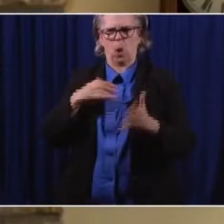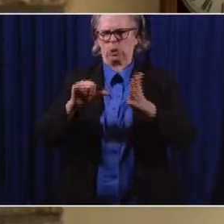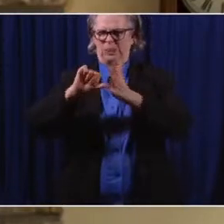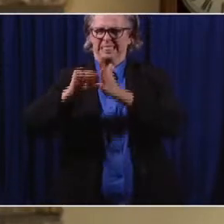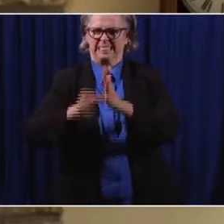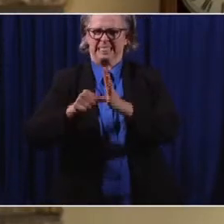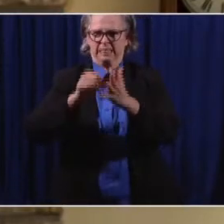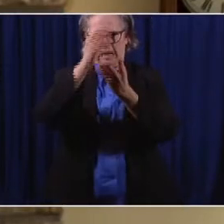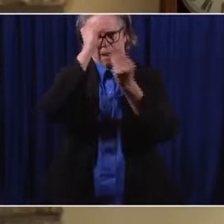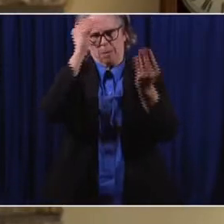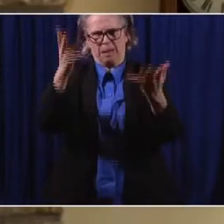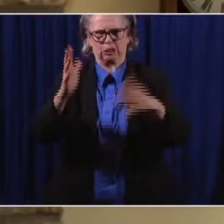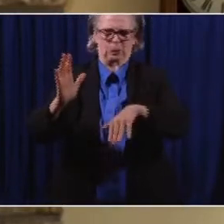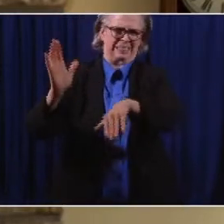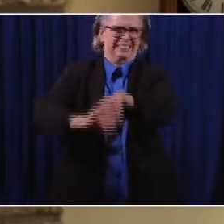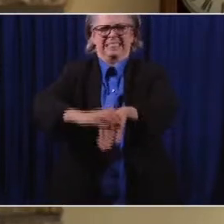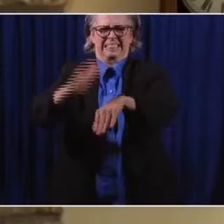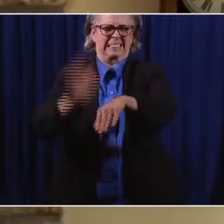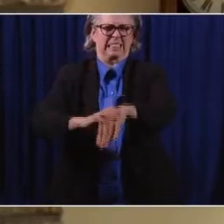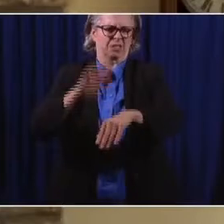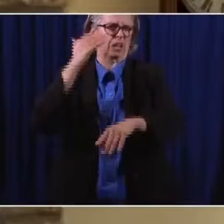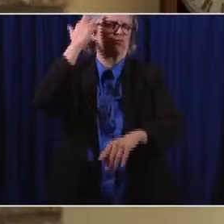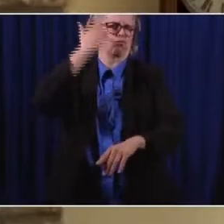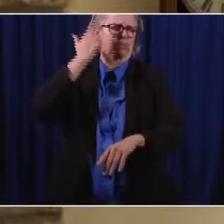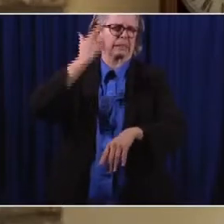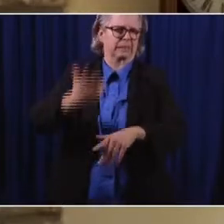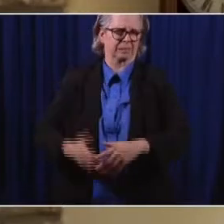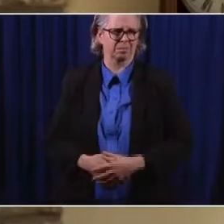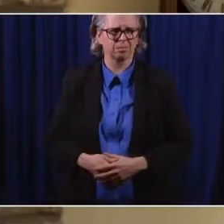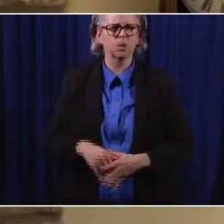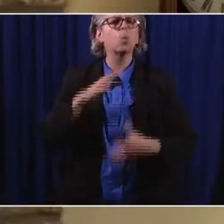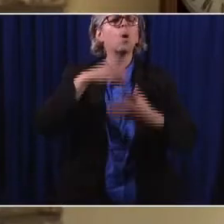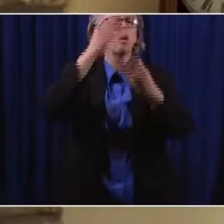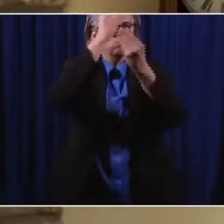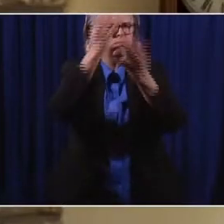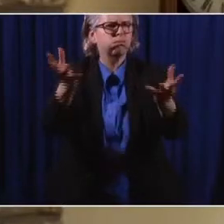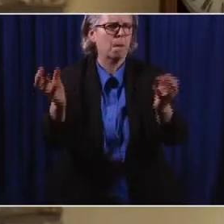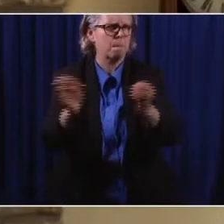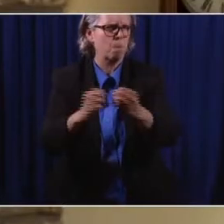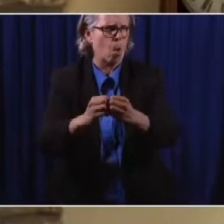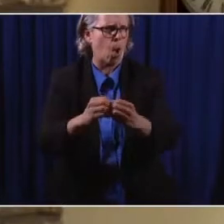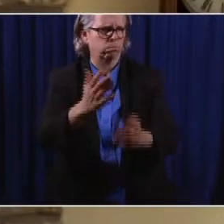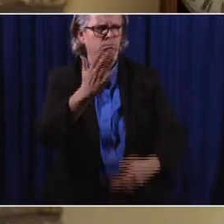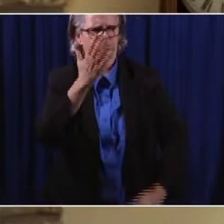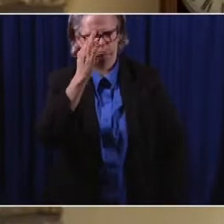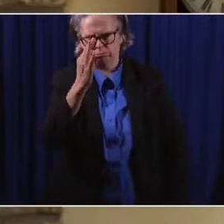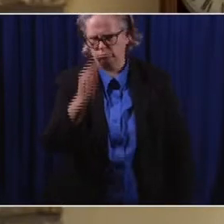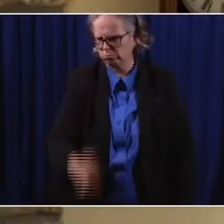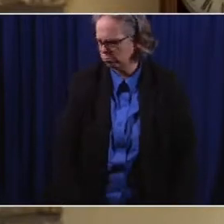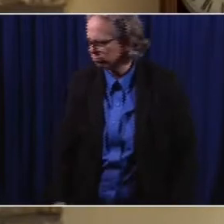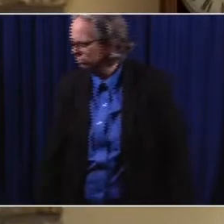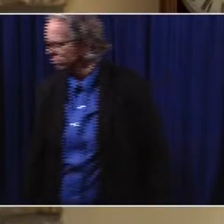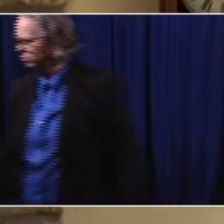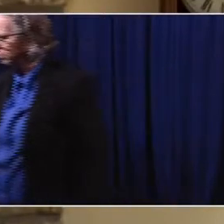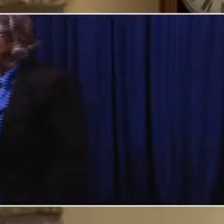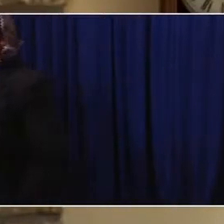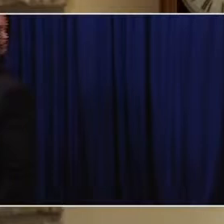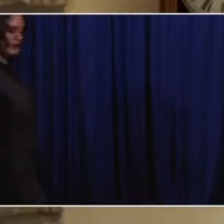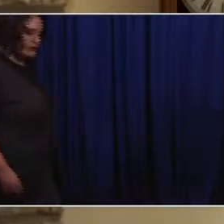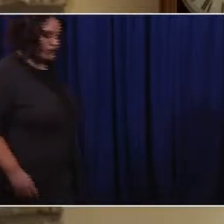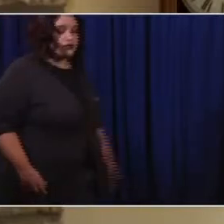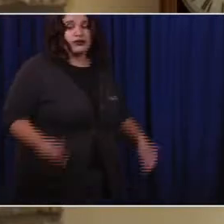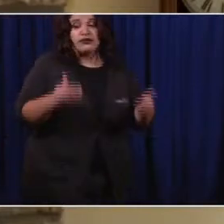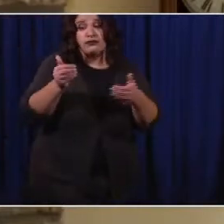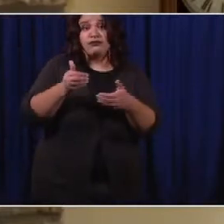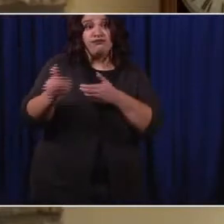can. But we'll have some more for you. Next question is from Ben Schwartz at WCPO in